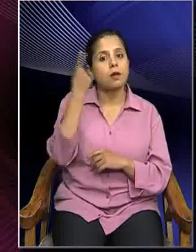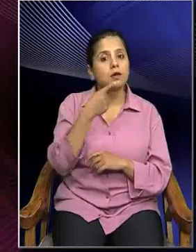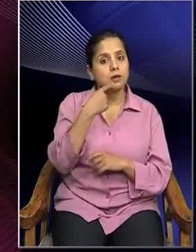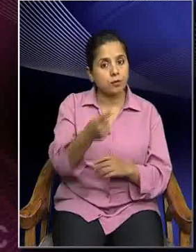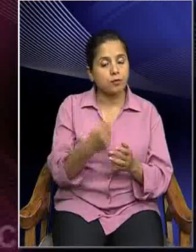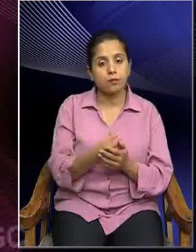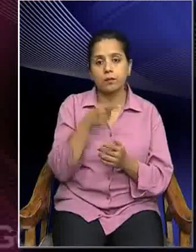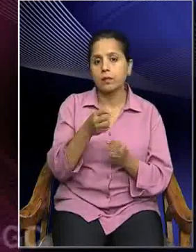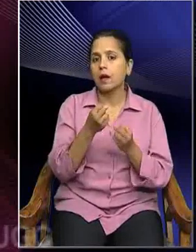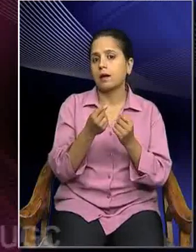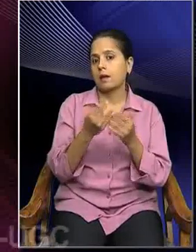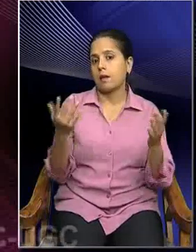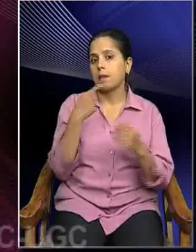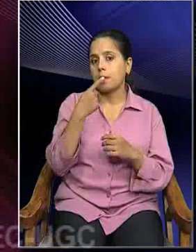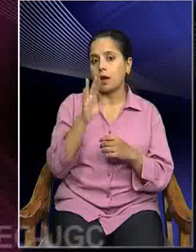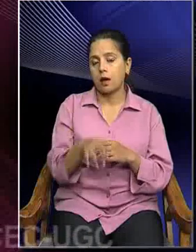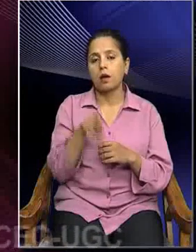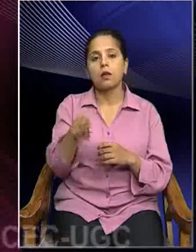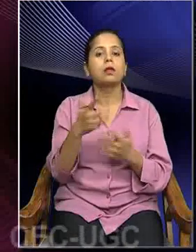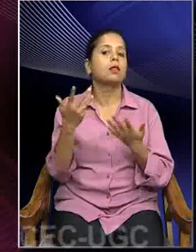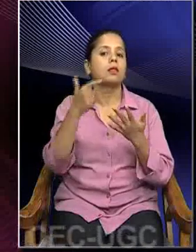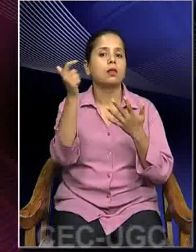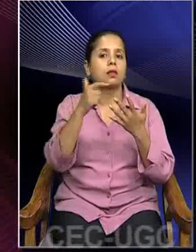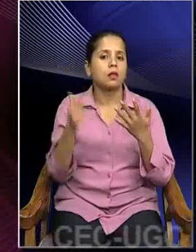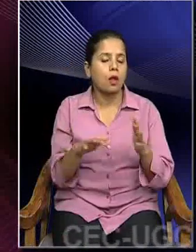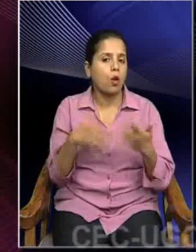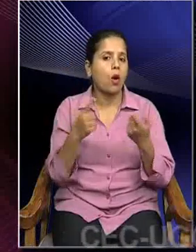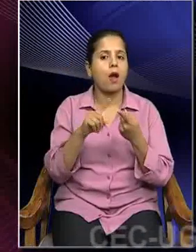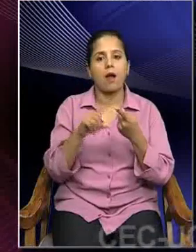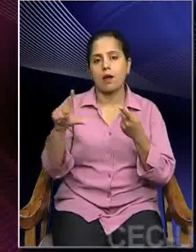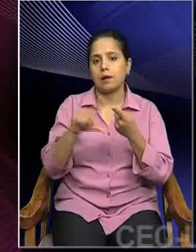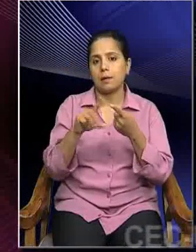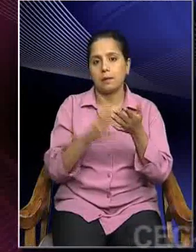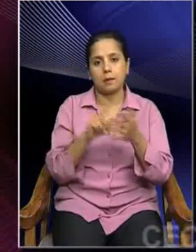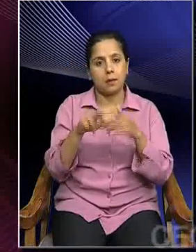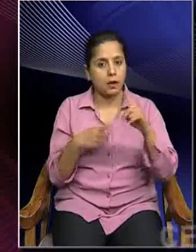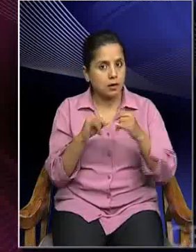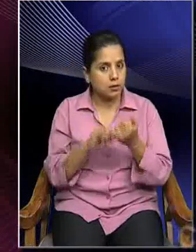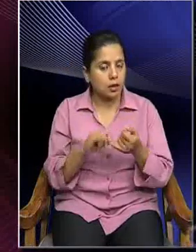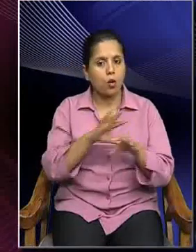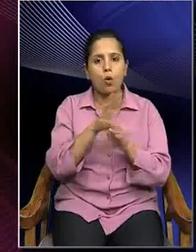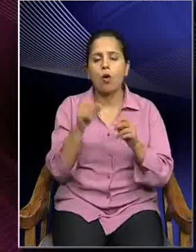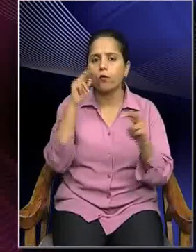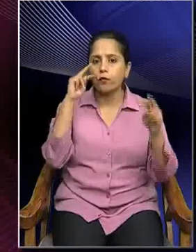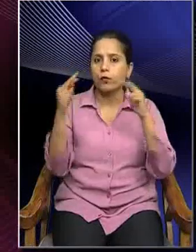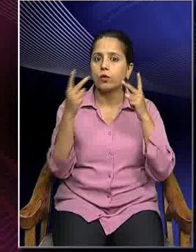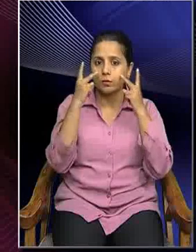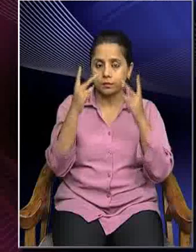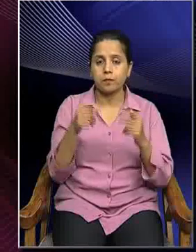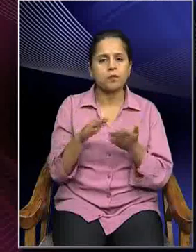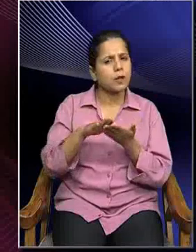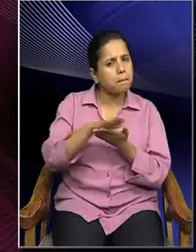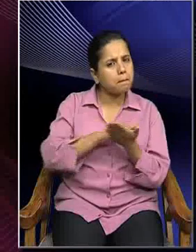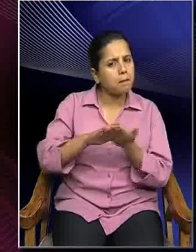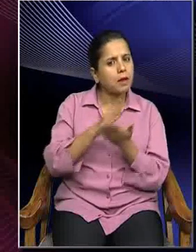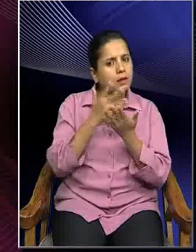a number of components or elements to get a holistic view. So the basic